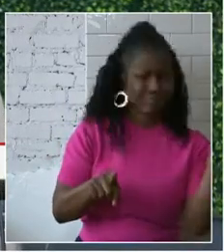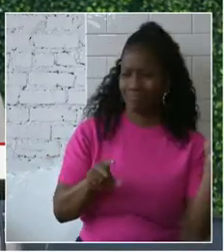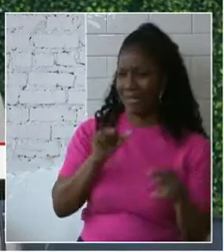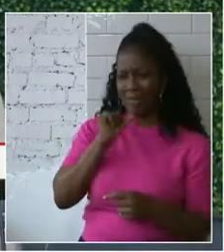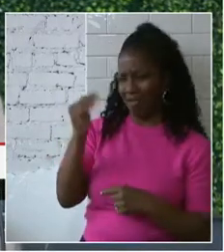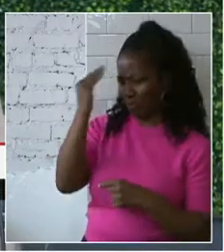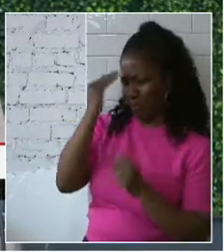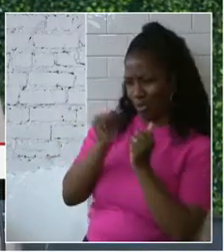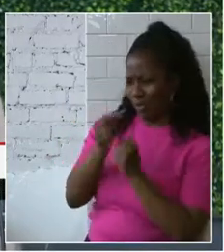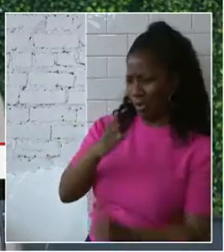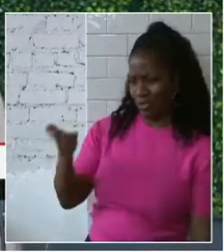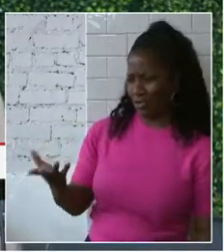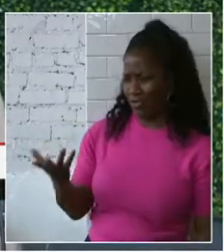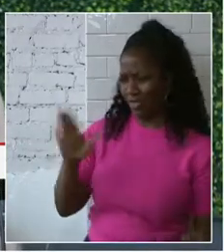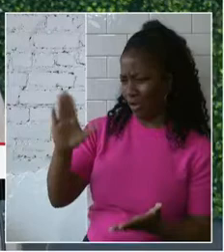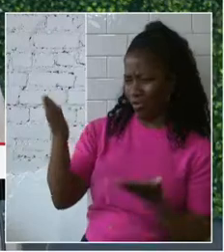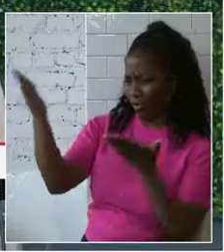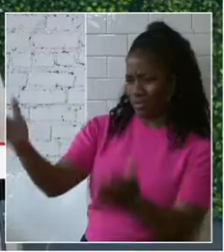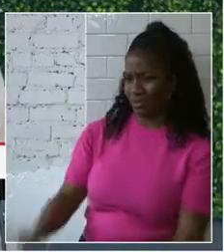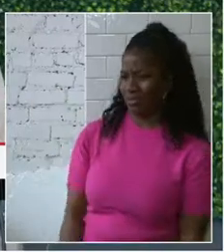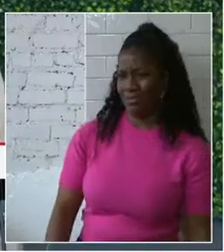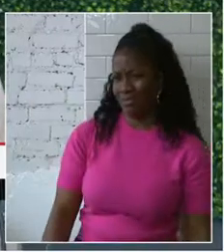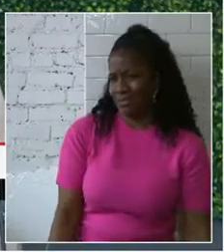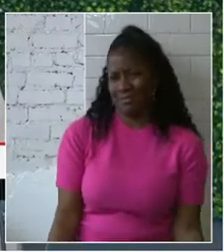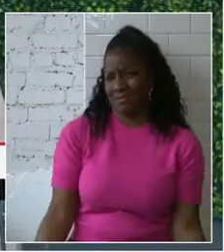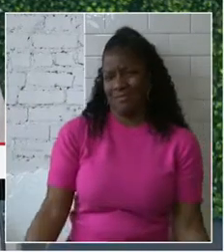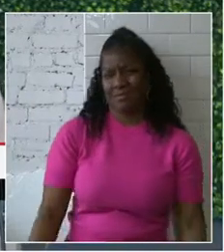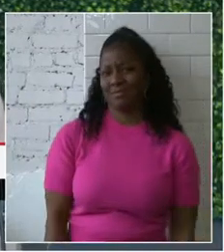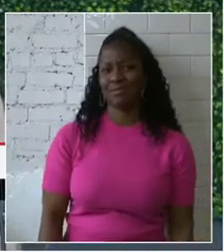familiar with Baltimore's proposal. Yep.